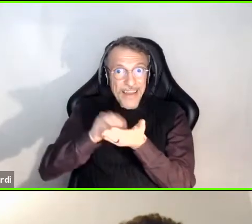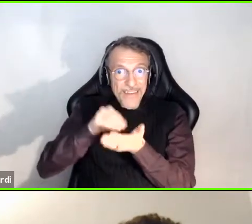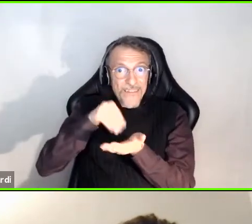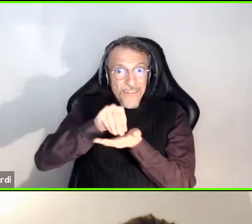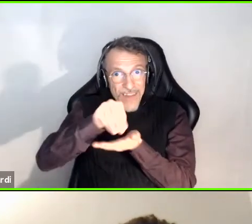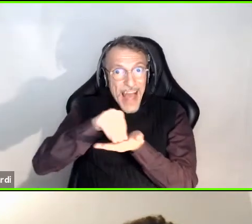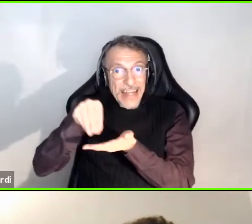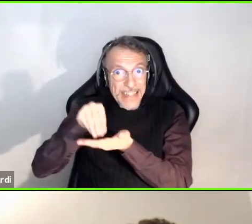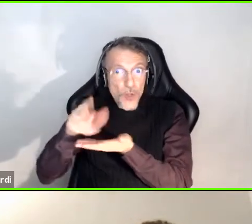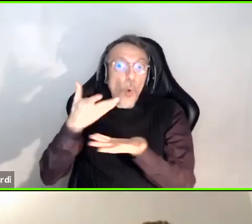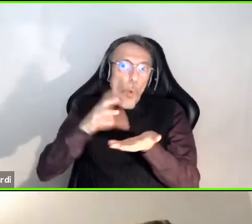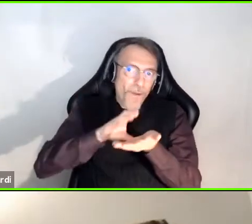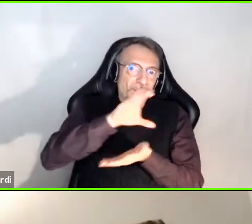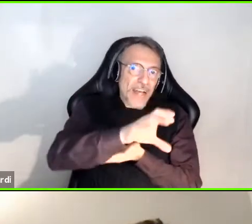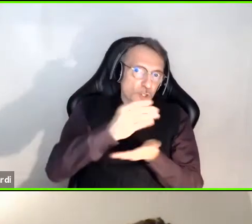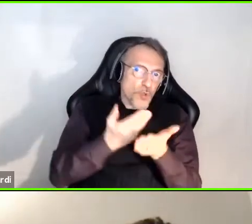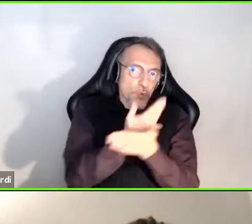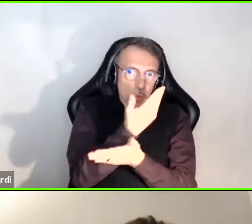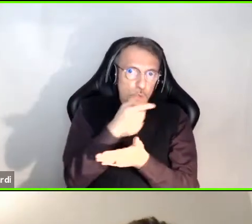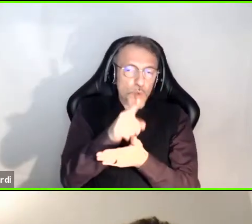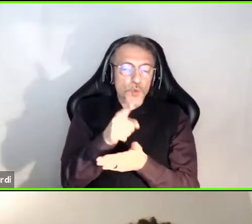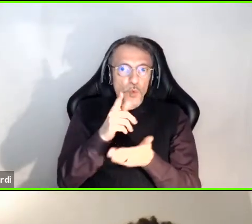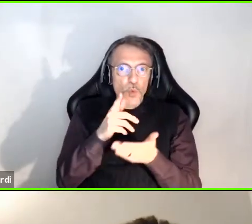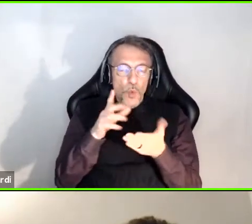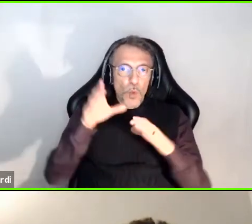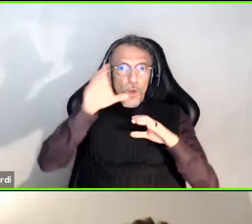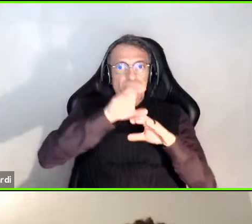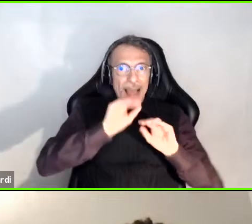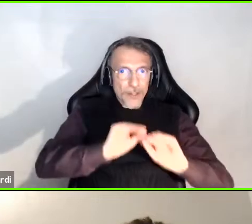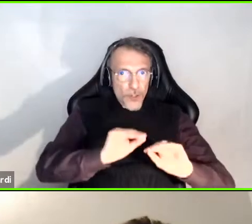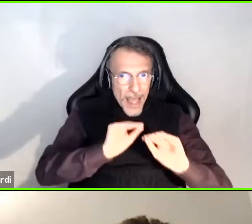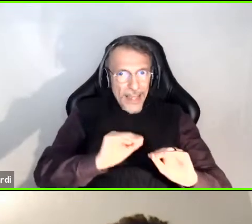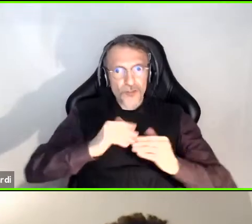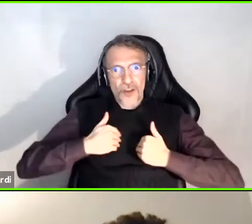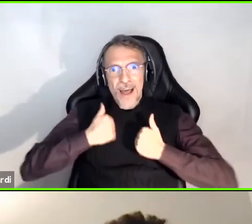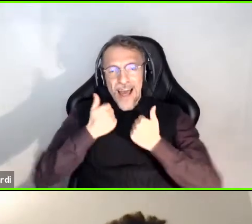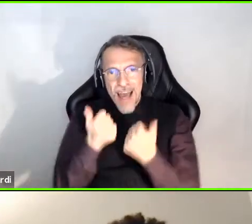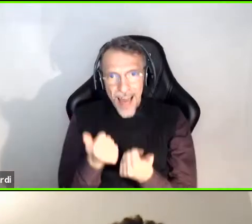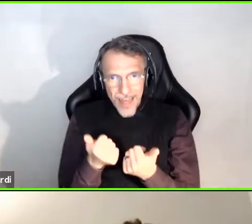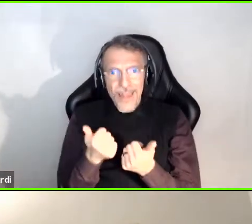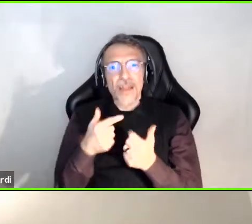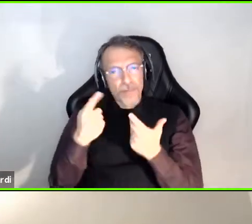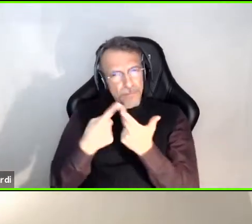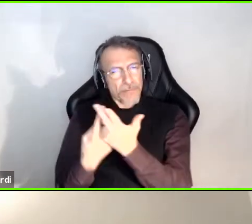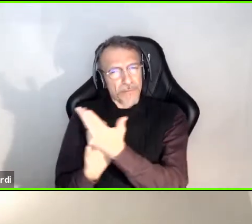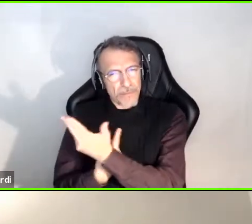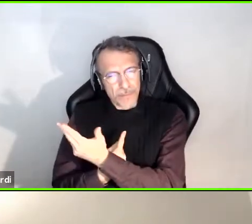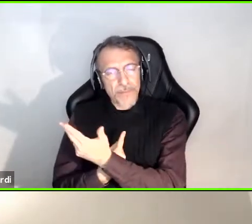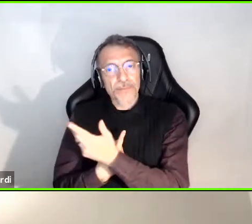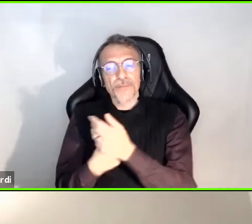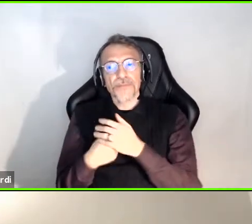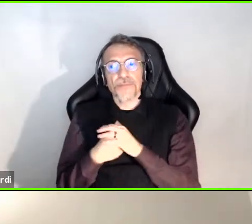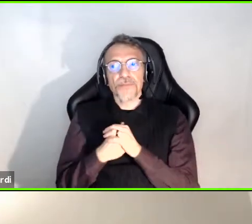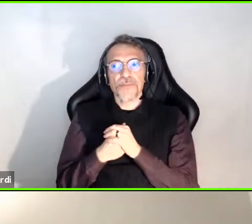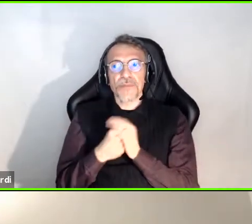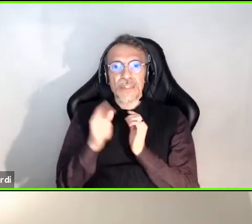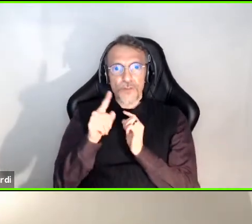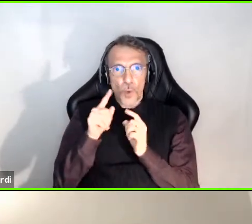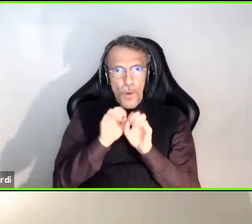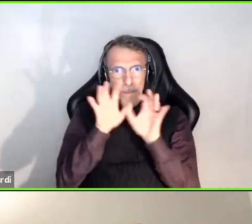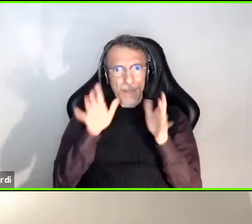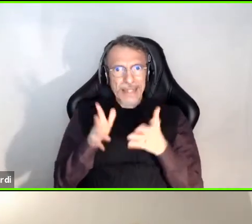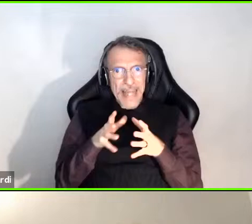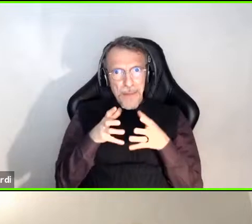invest anew, afresh into human capital, education, health, and so on. You know, so given that this pandemic has